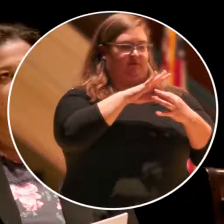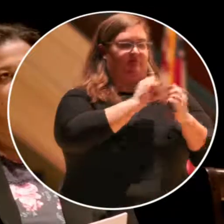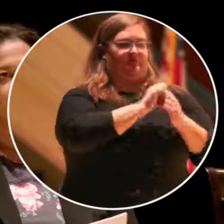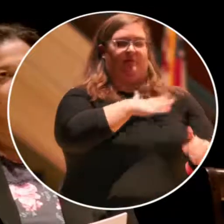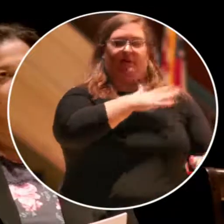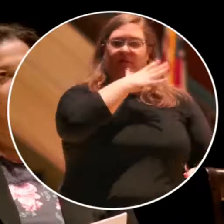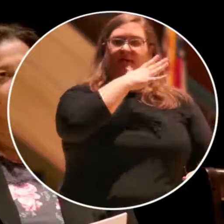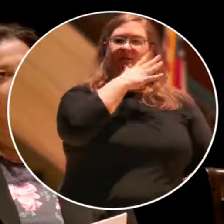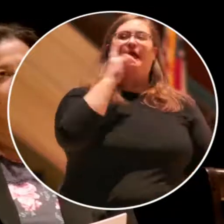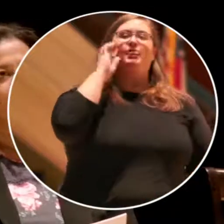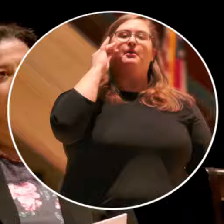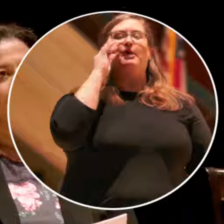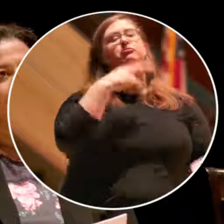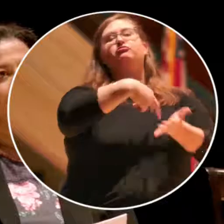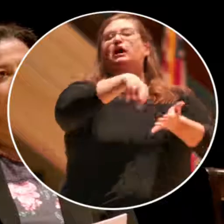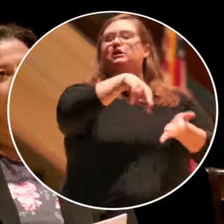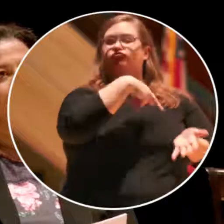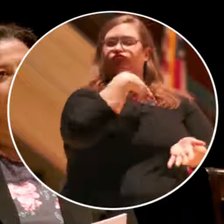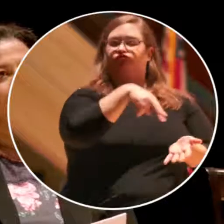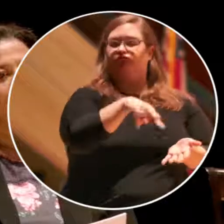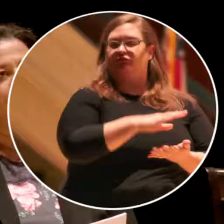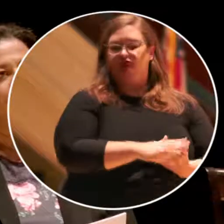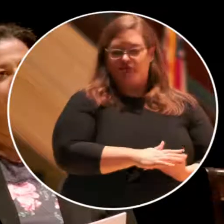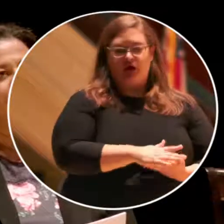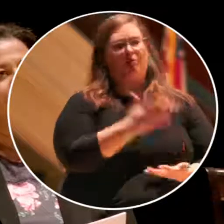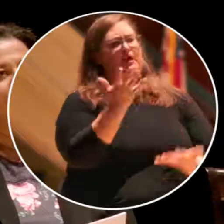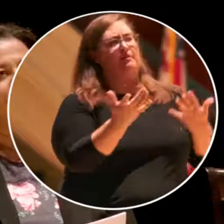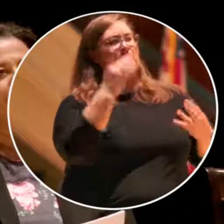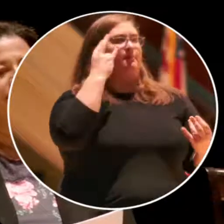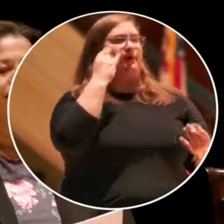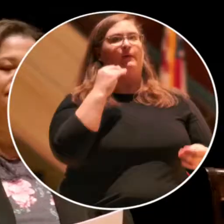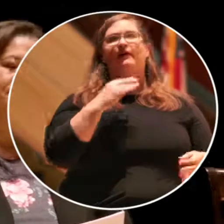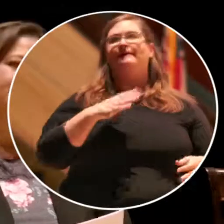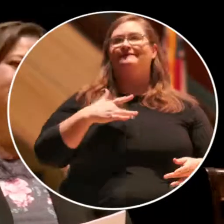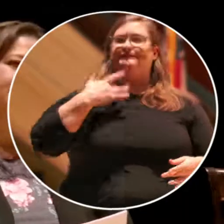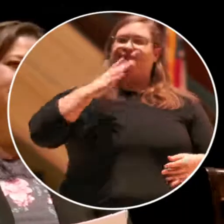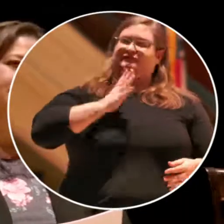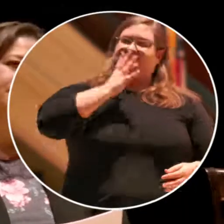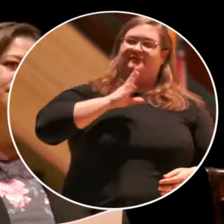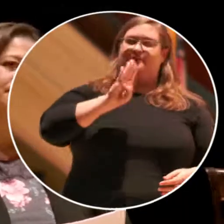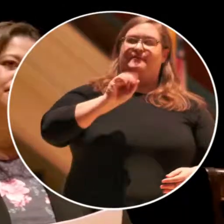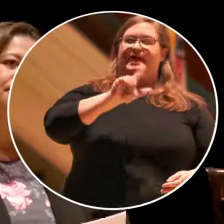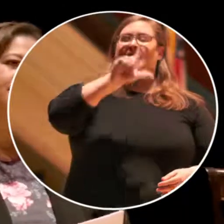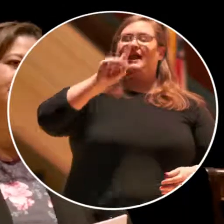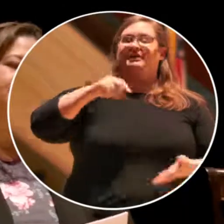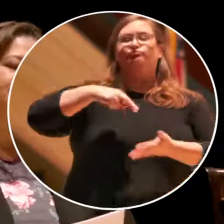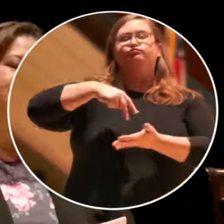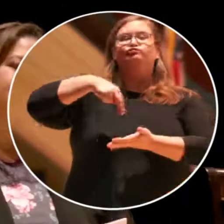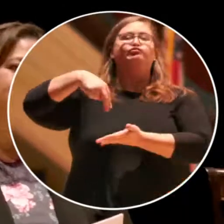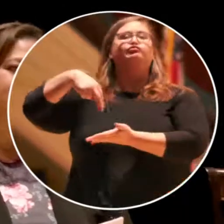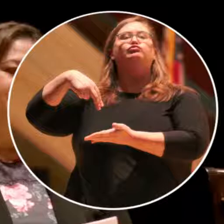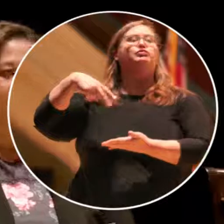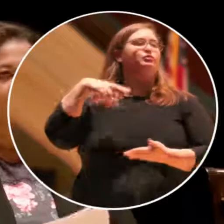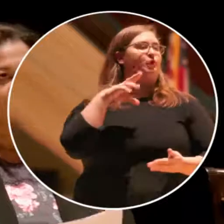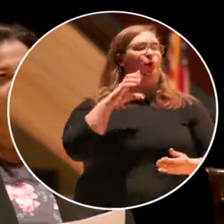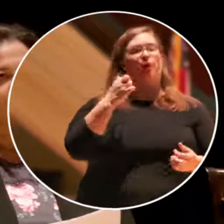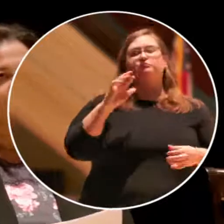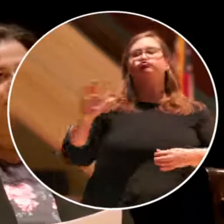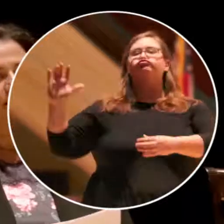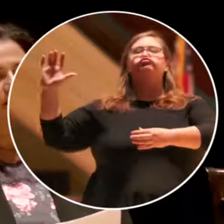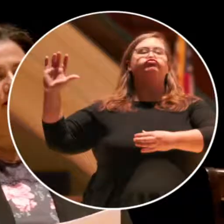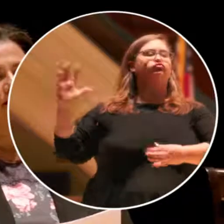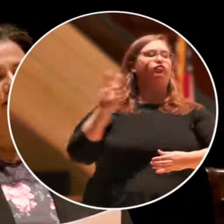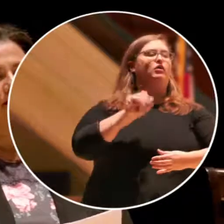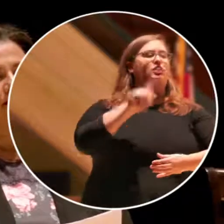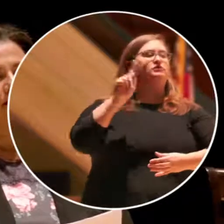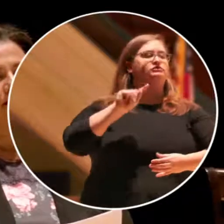may be thinking of a graceful ballet or an elegant waltz. But when I use that analogy, I'm thinking more of the kind of dance that